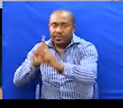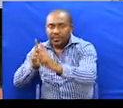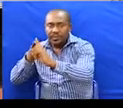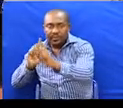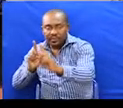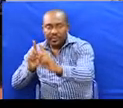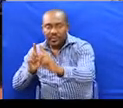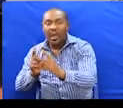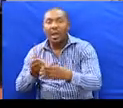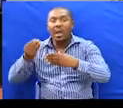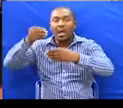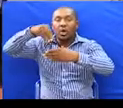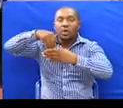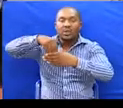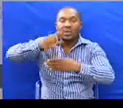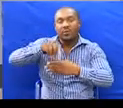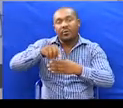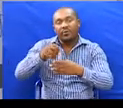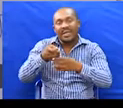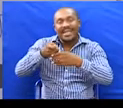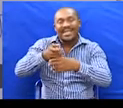it consists of segments,